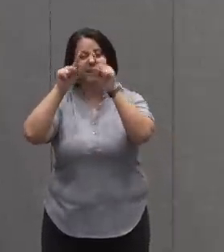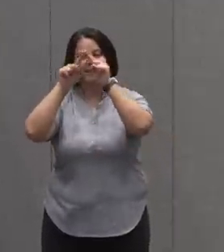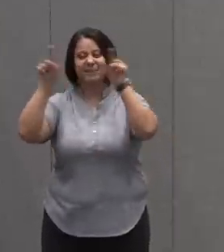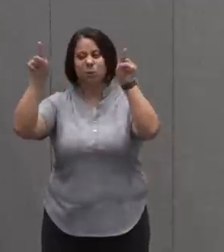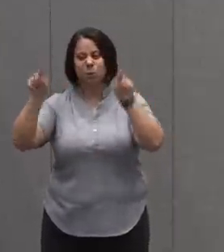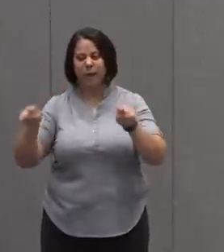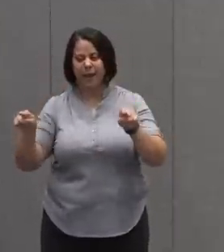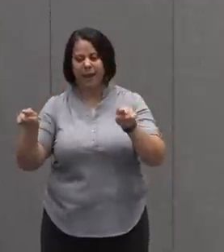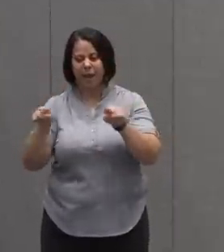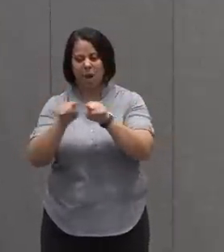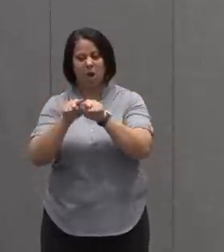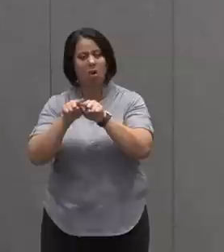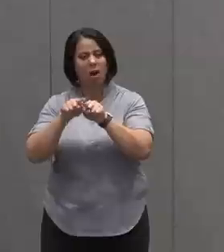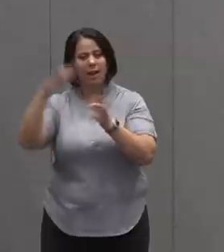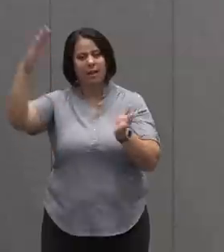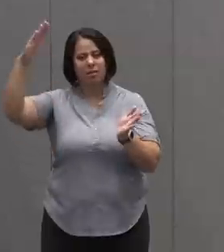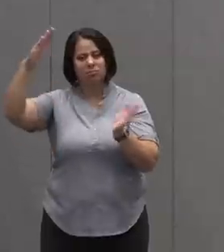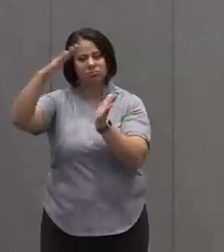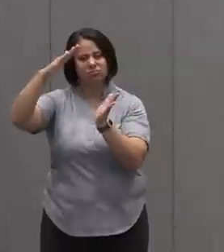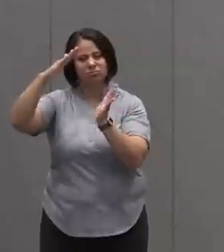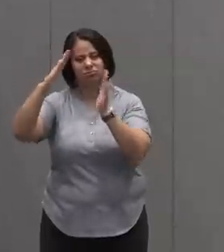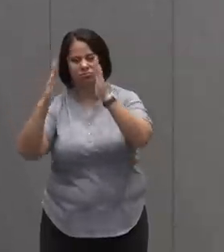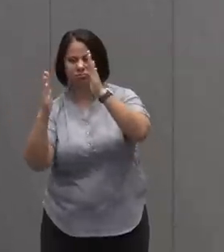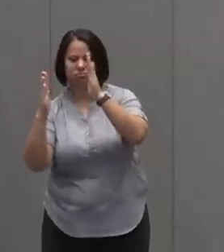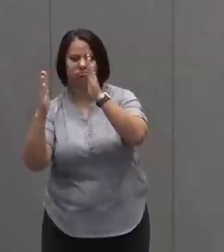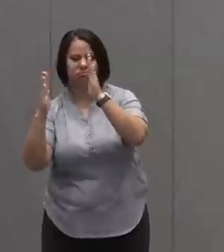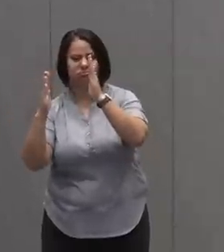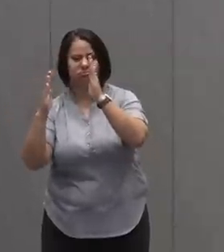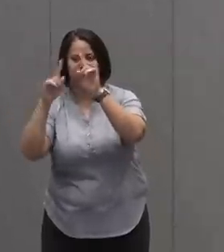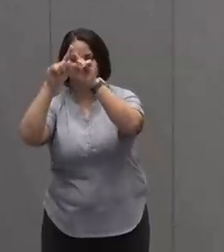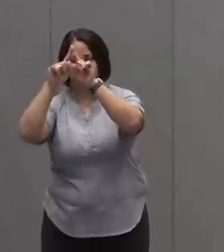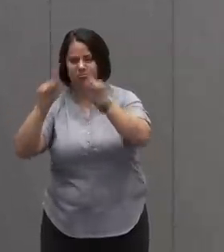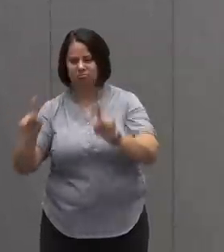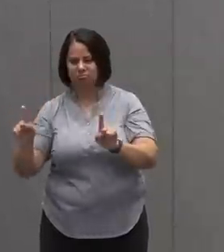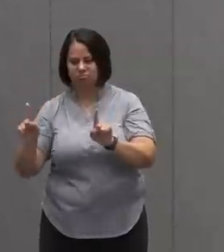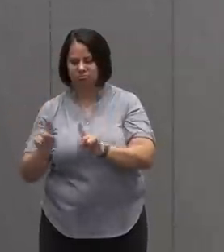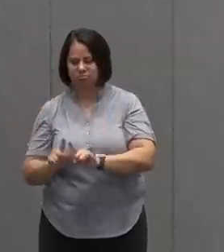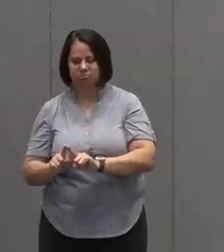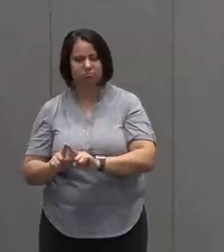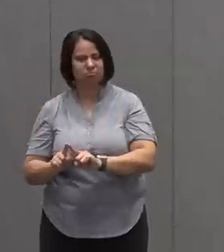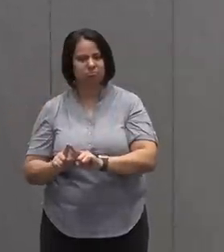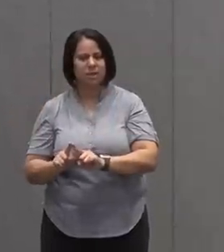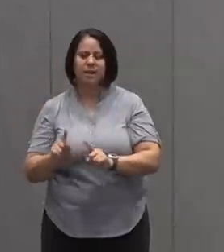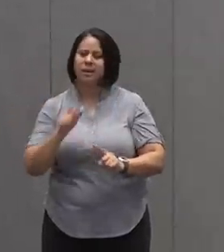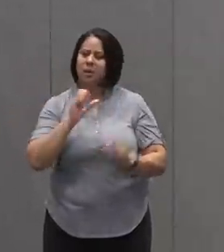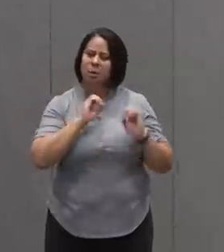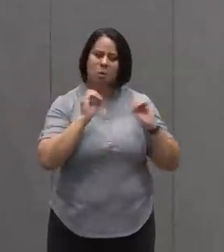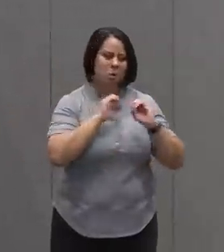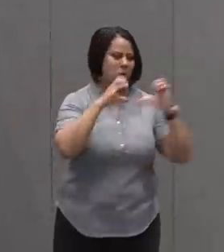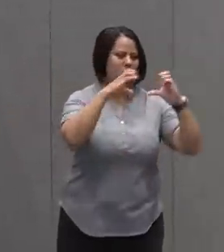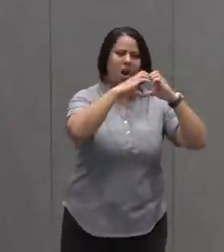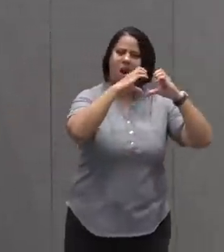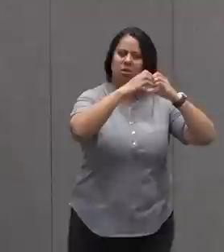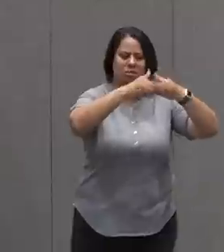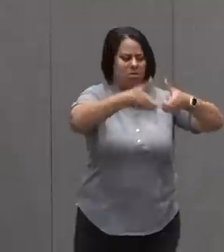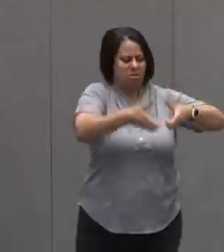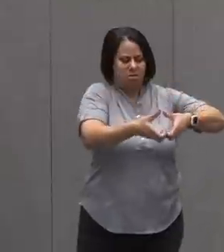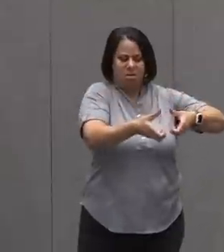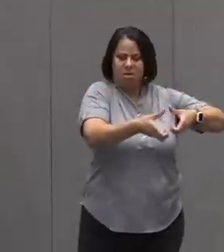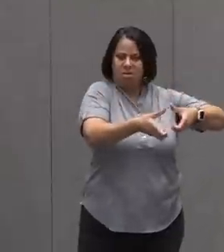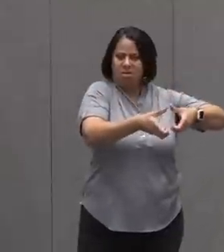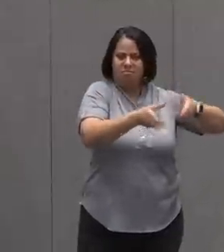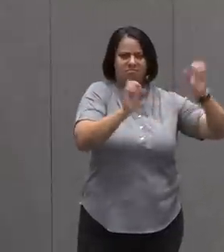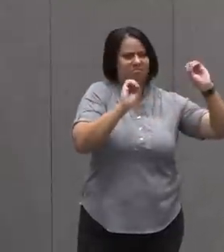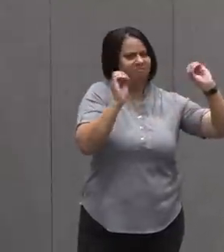I think they call that maybe a rhombus too, that you may see that. So I don't see the hearts that I see in those.